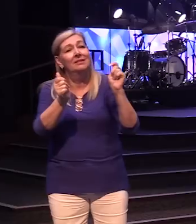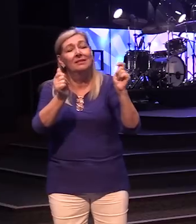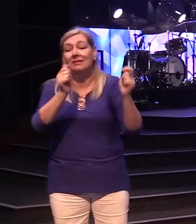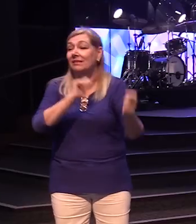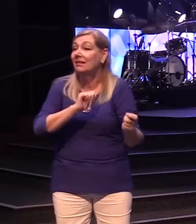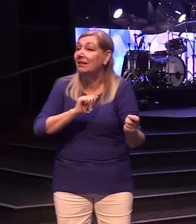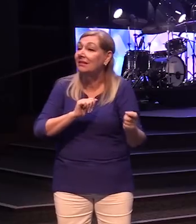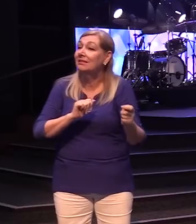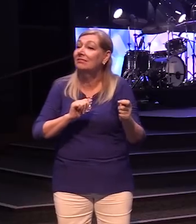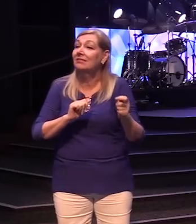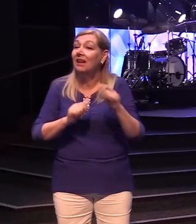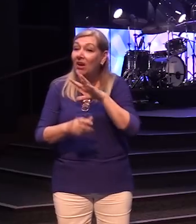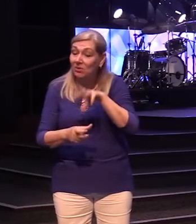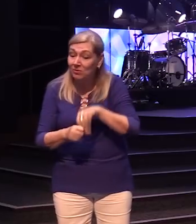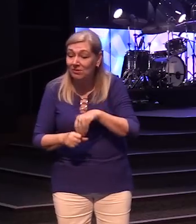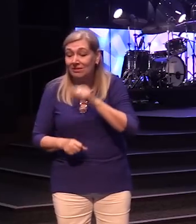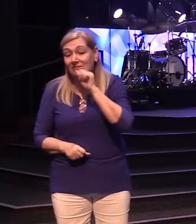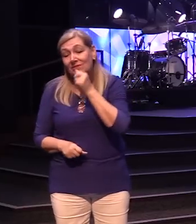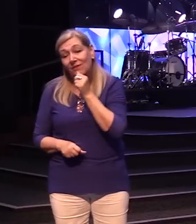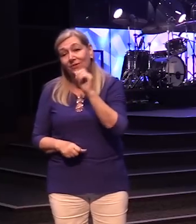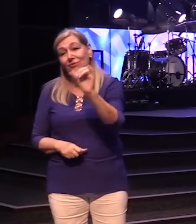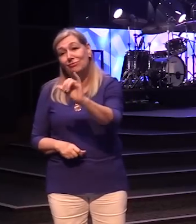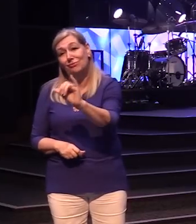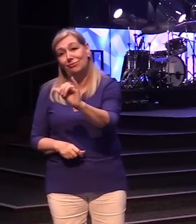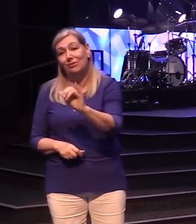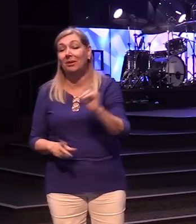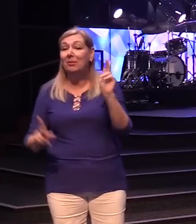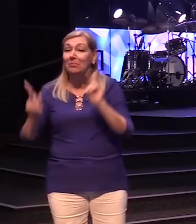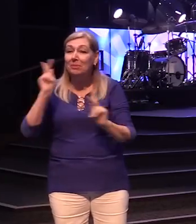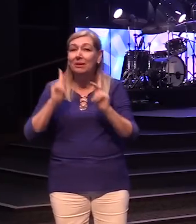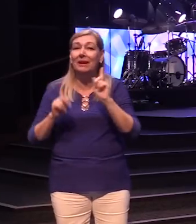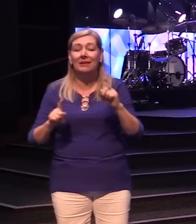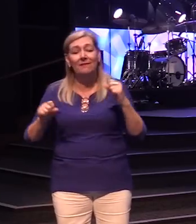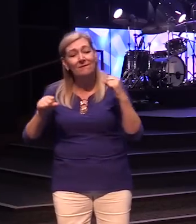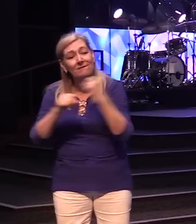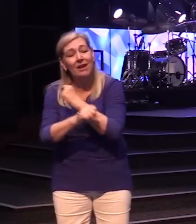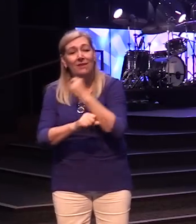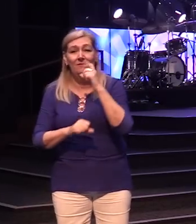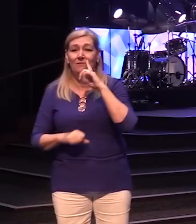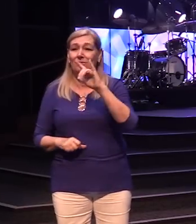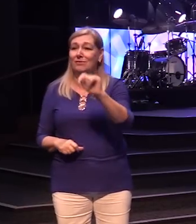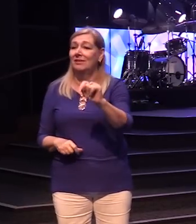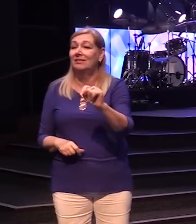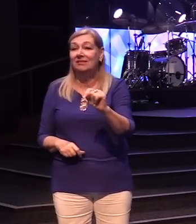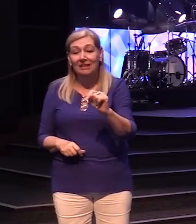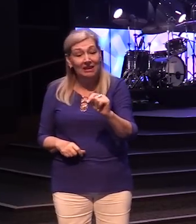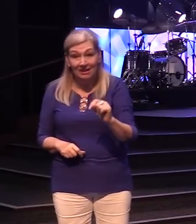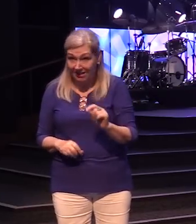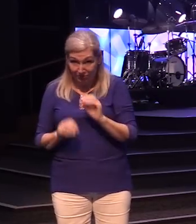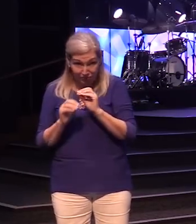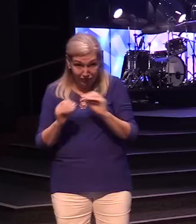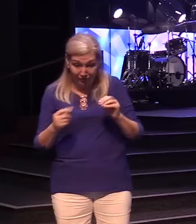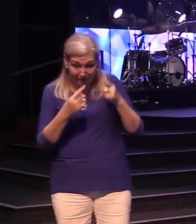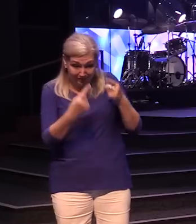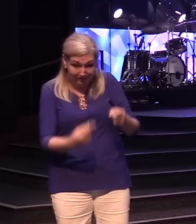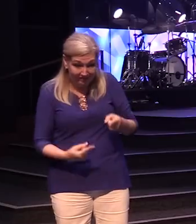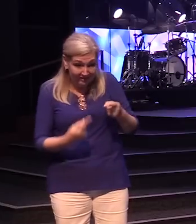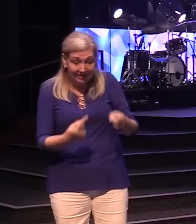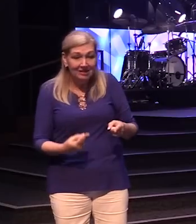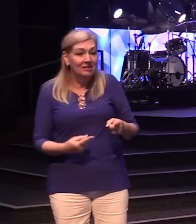Universal suffrage had to be achieved. It was not achieved without struggle and without protests